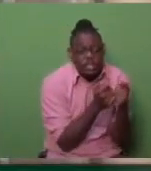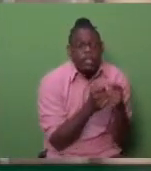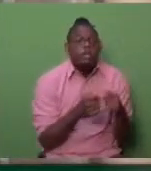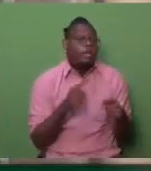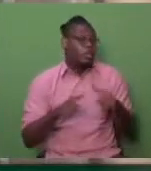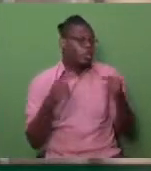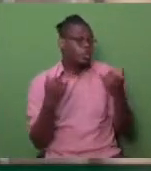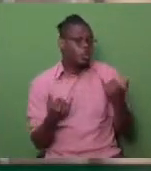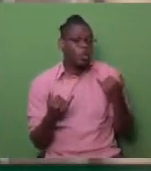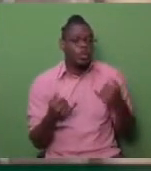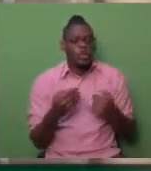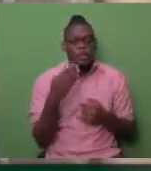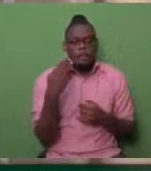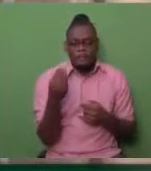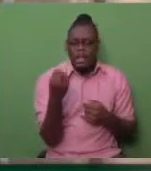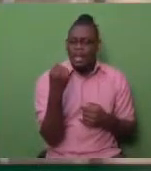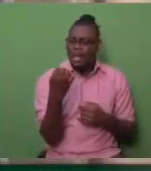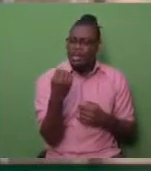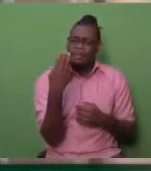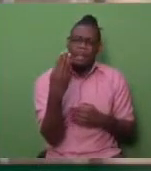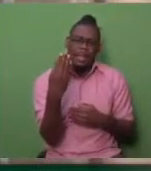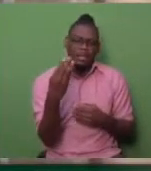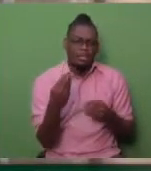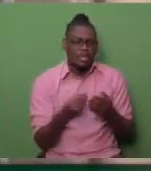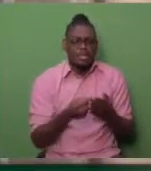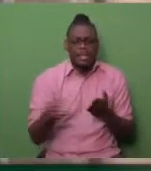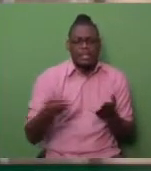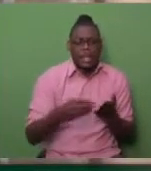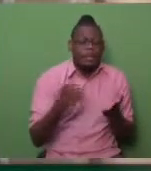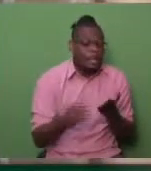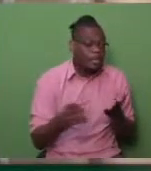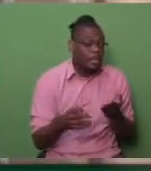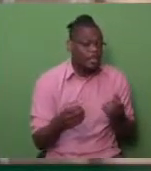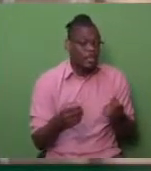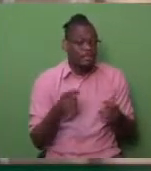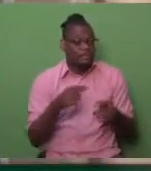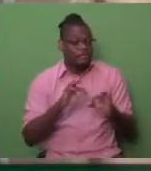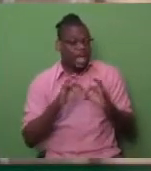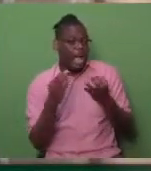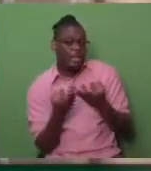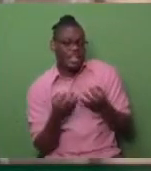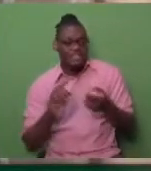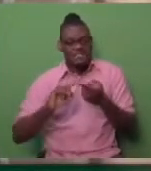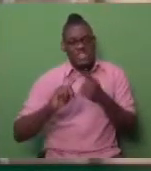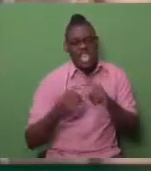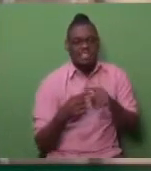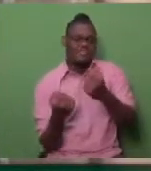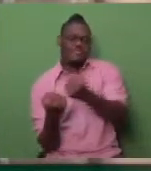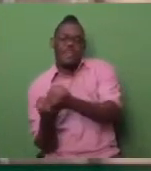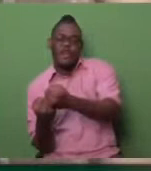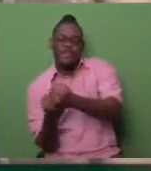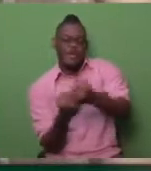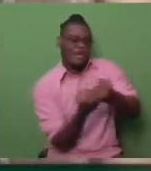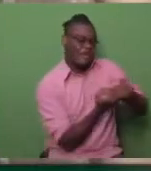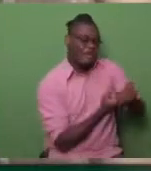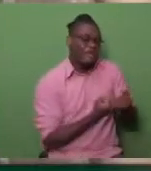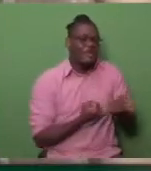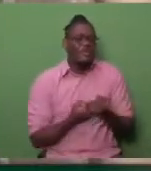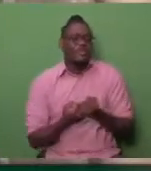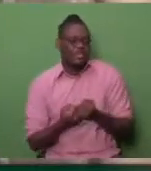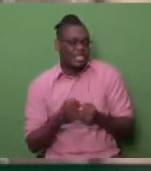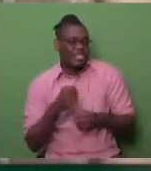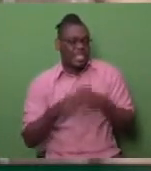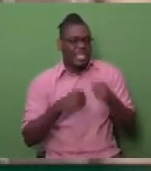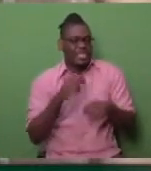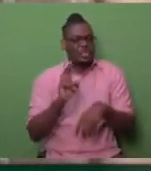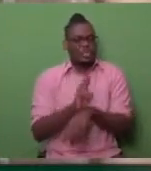financiers, after 6 years of draining our foreign reserves, after 6 years of maxing out the nation's credit card, running up billions in